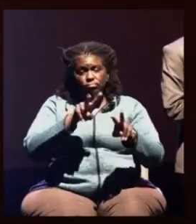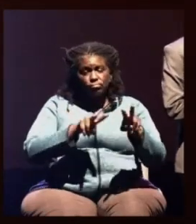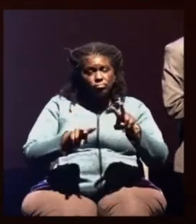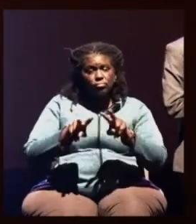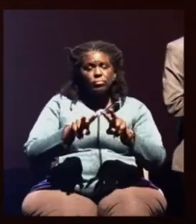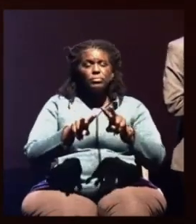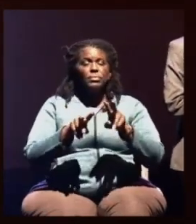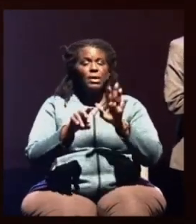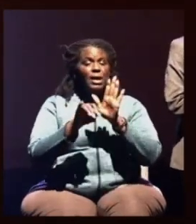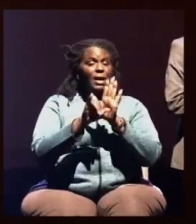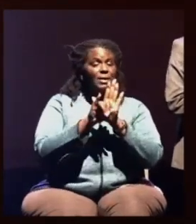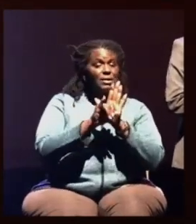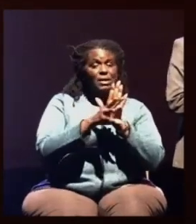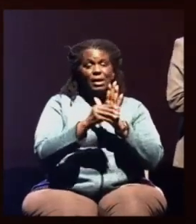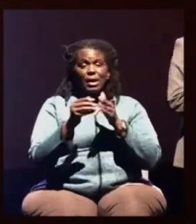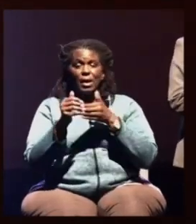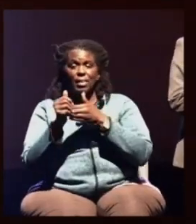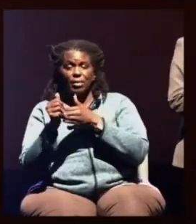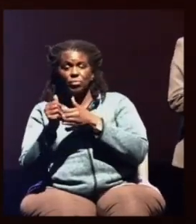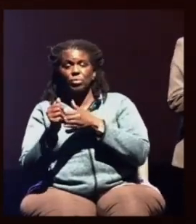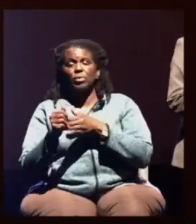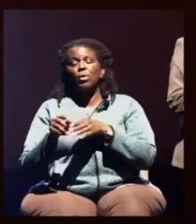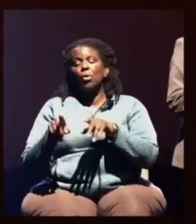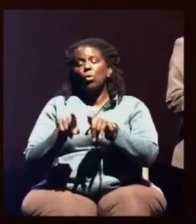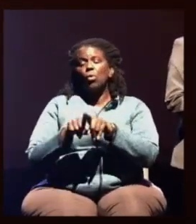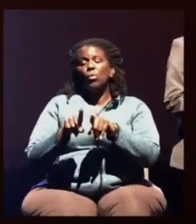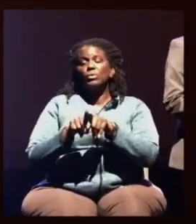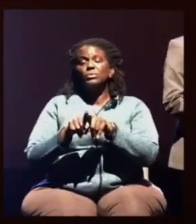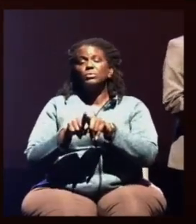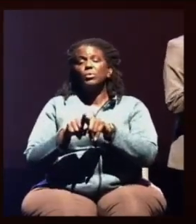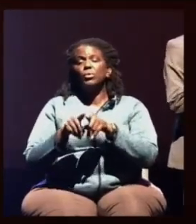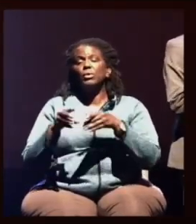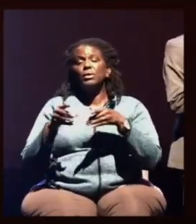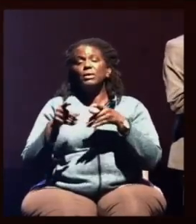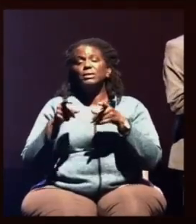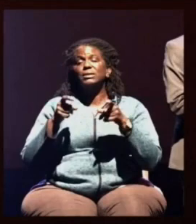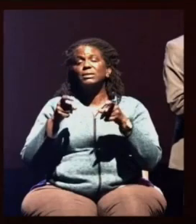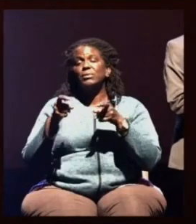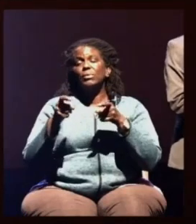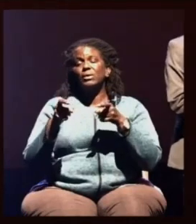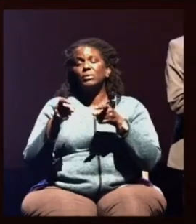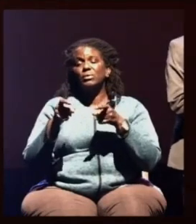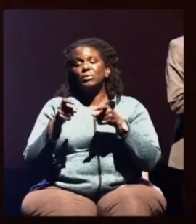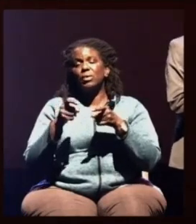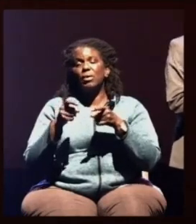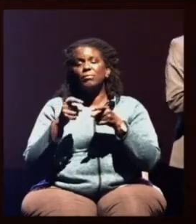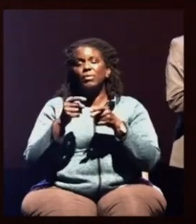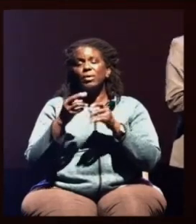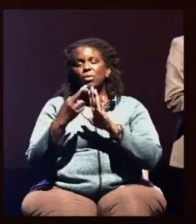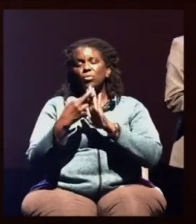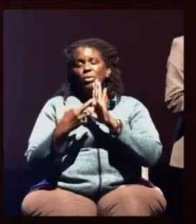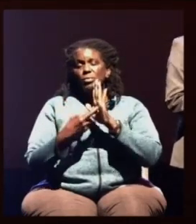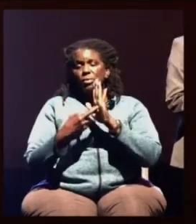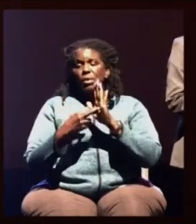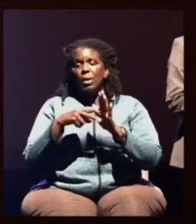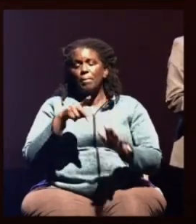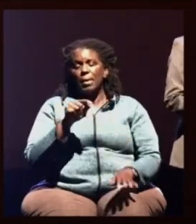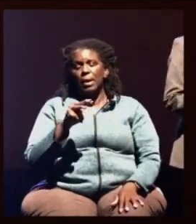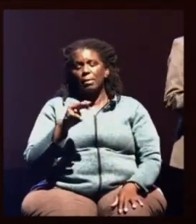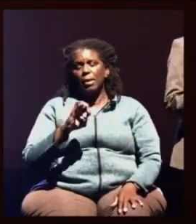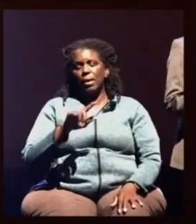of identity and leadership, and he'll be joined by Senior Associate Director of Enrollment Management, Pamela Allen Coleman, class